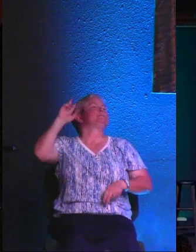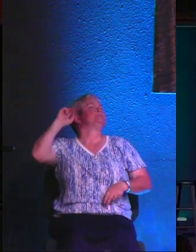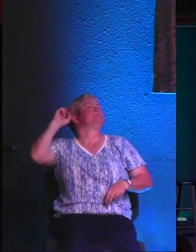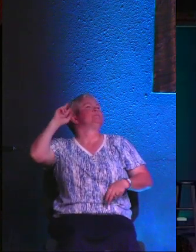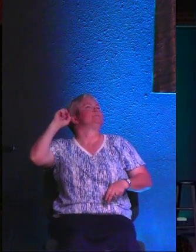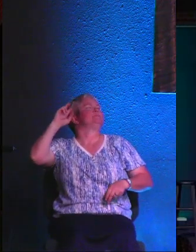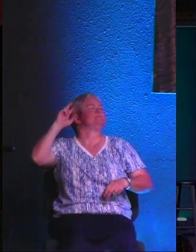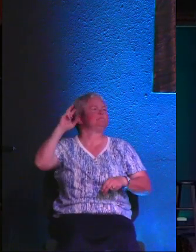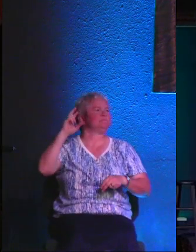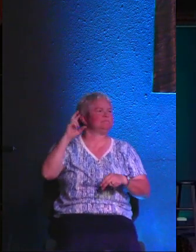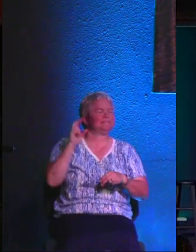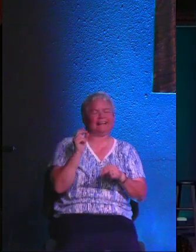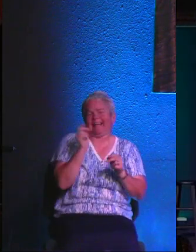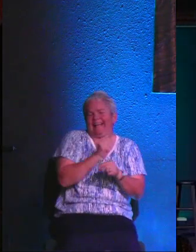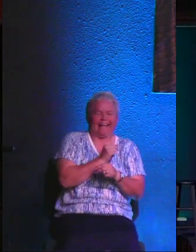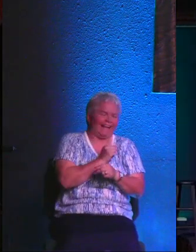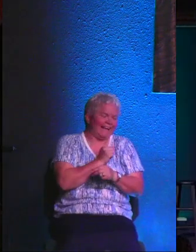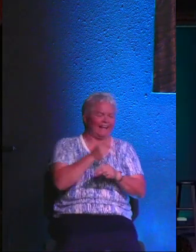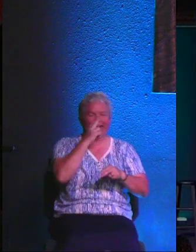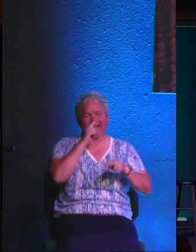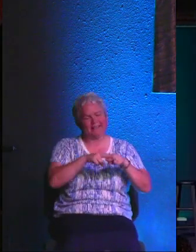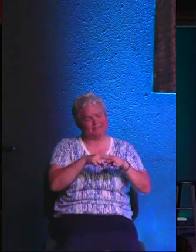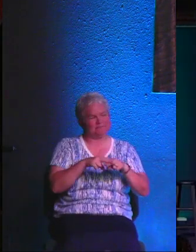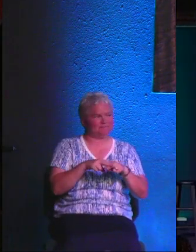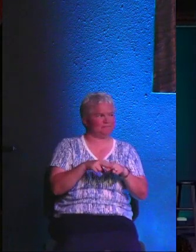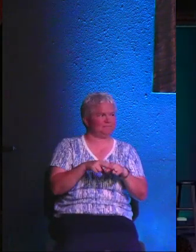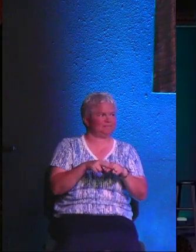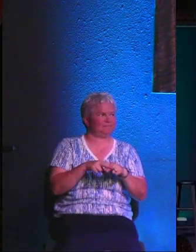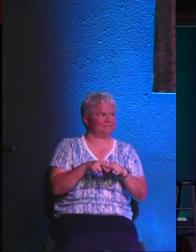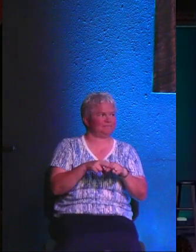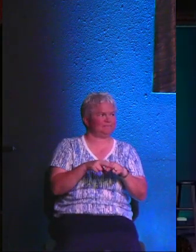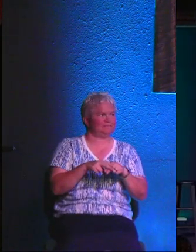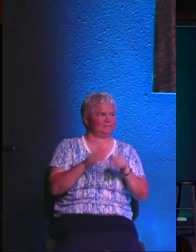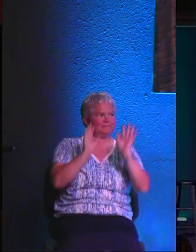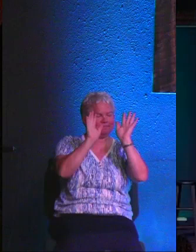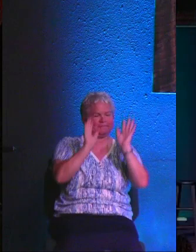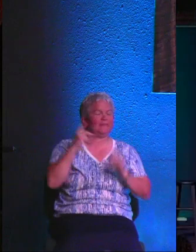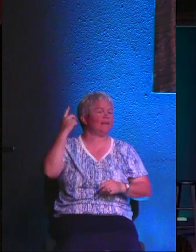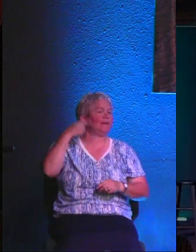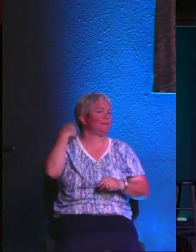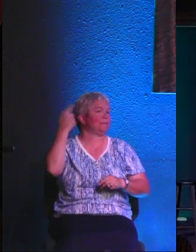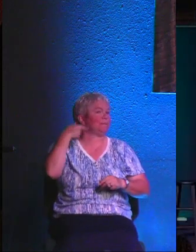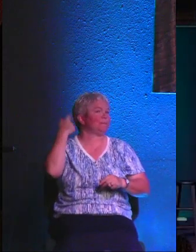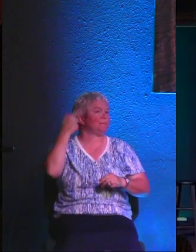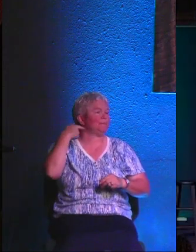listen. It's just so fun to listen to him talk. He's got this crazy